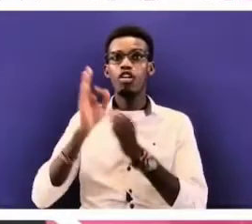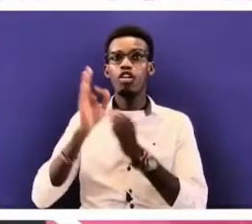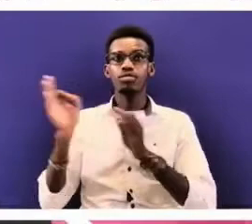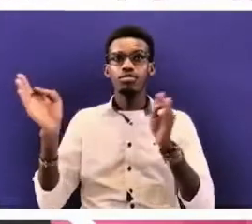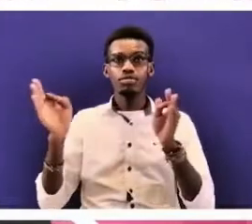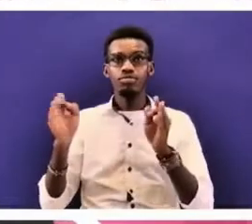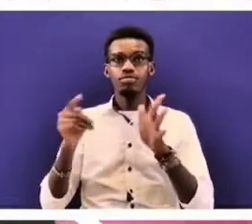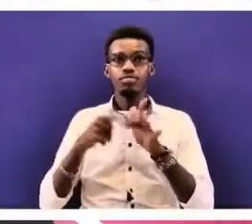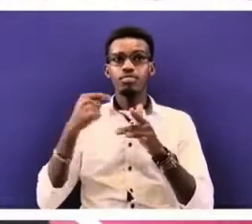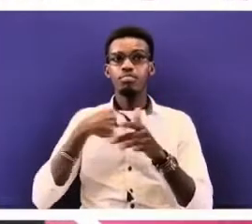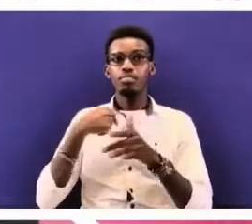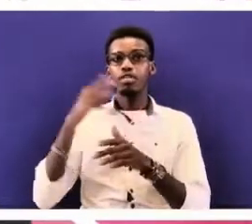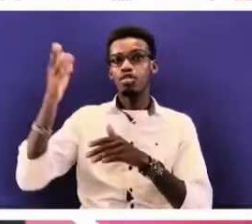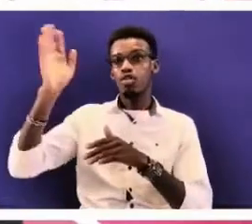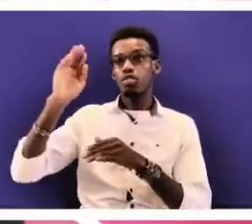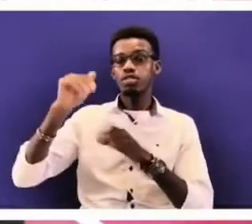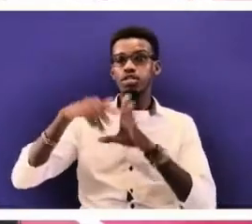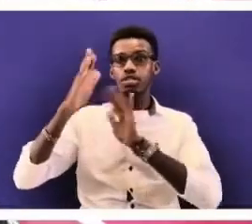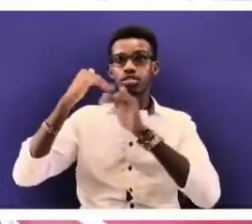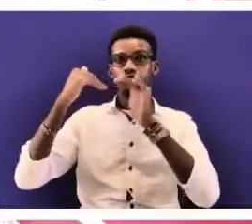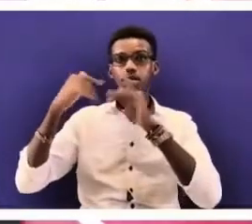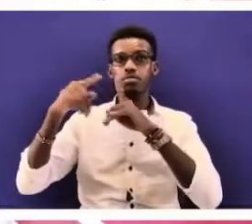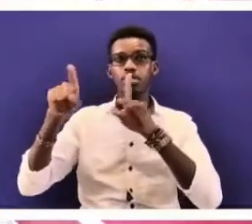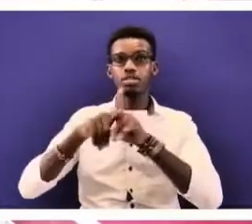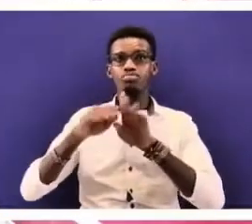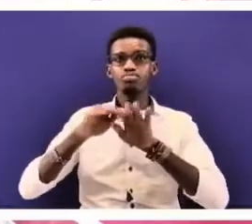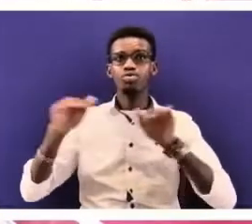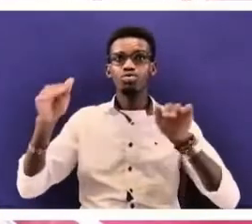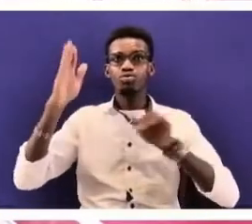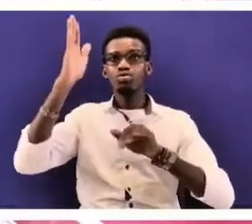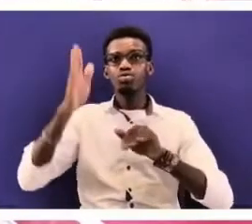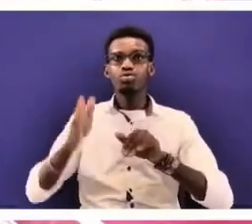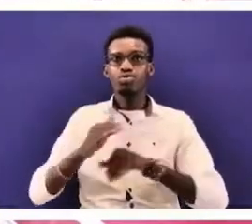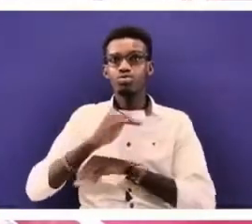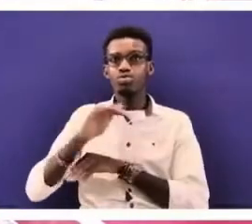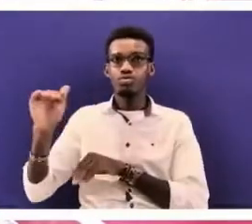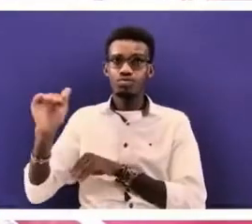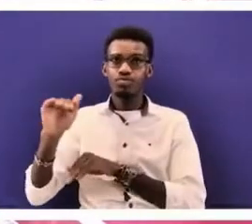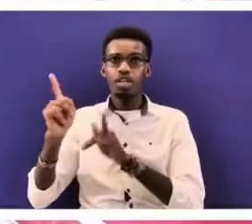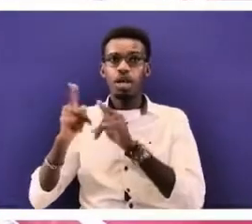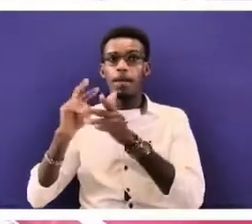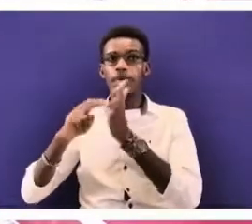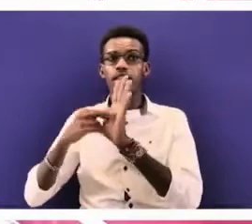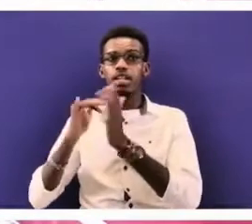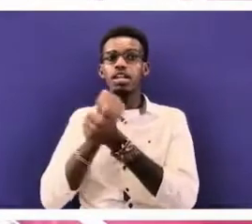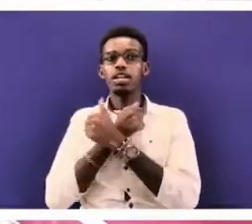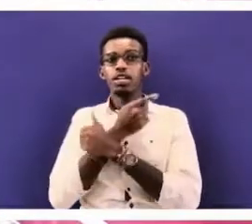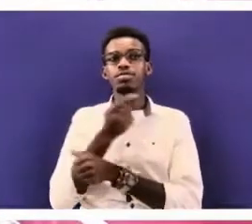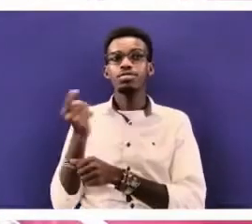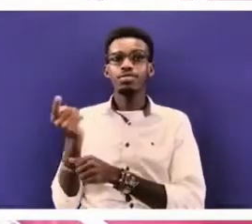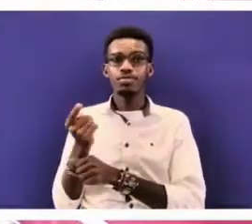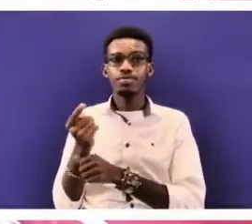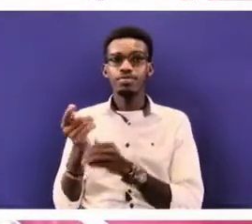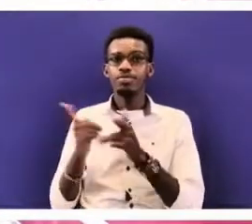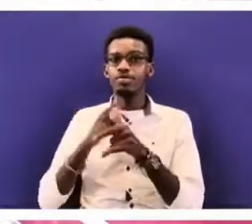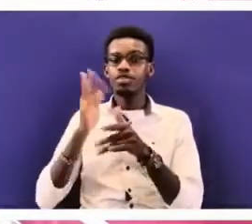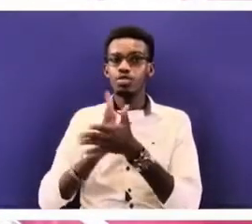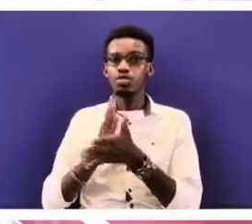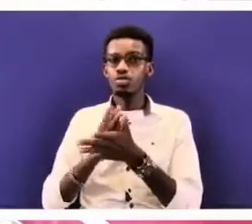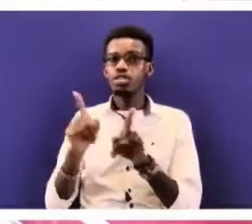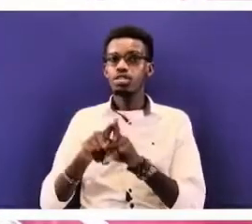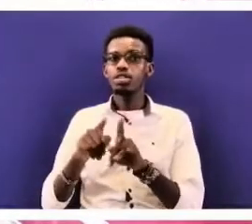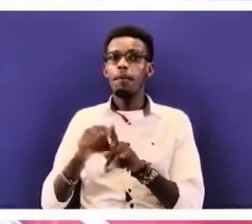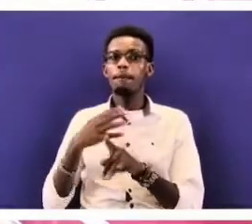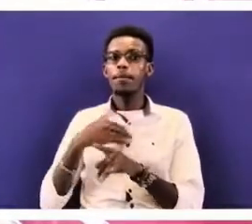me, God, heaven, but it's also horizontal, meaning I love you. And I got to learn to love you, even